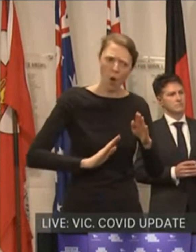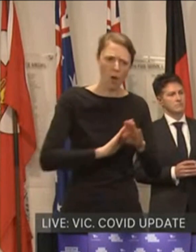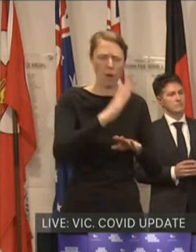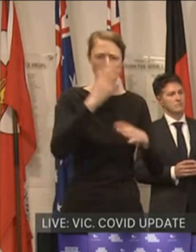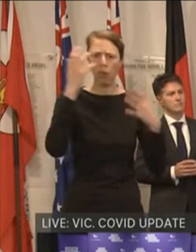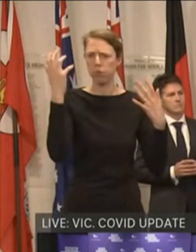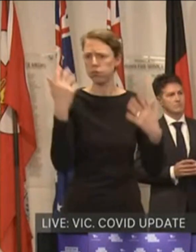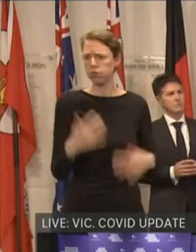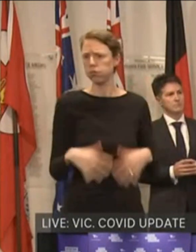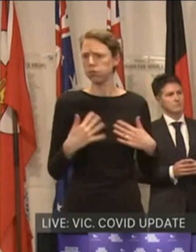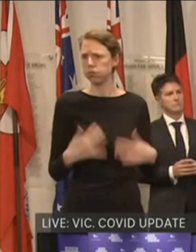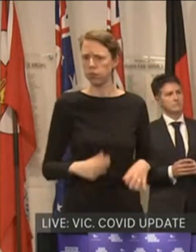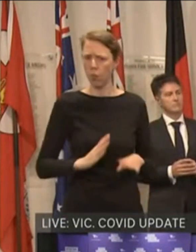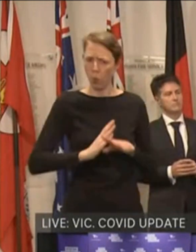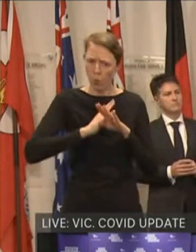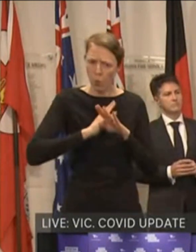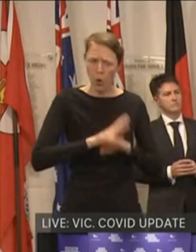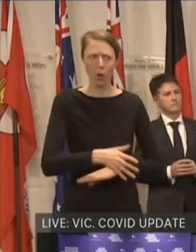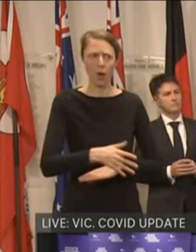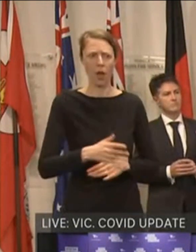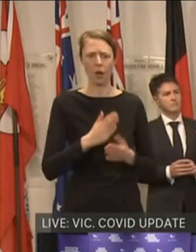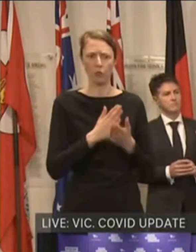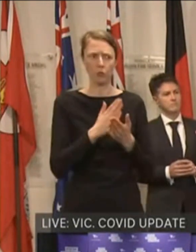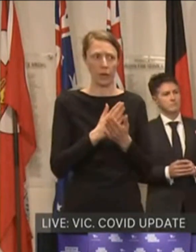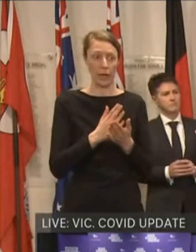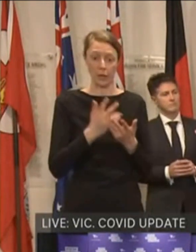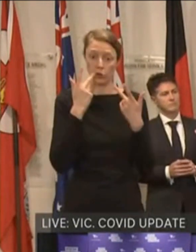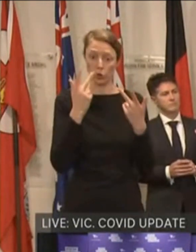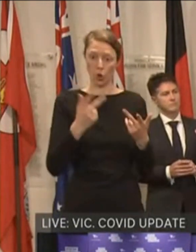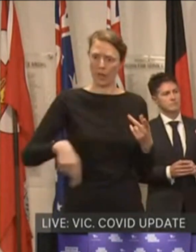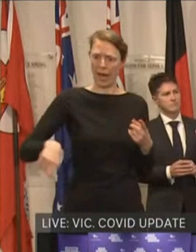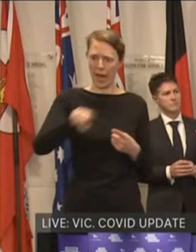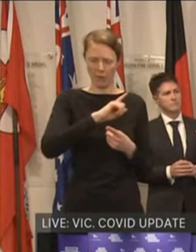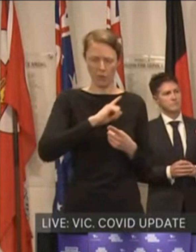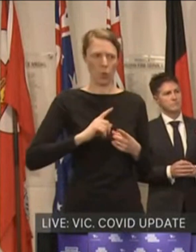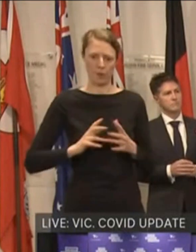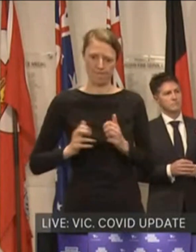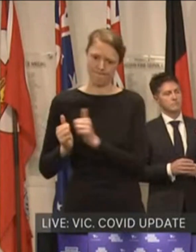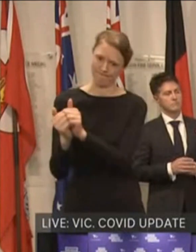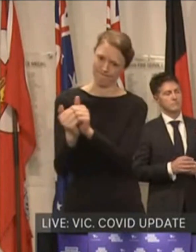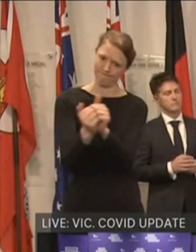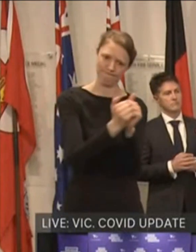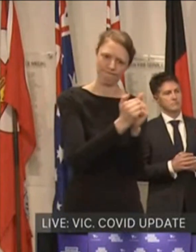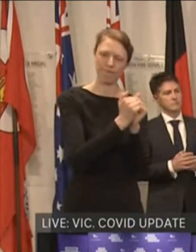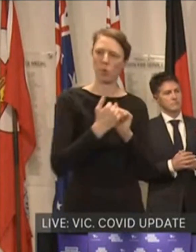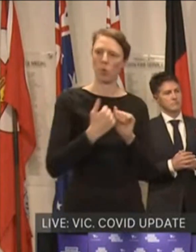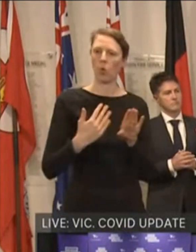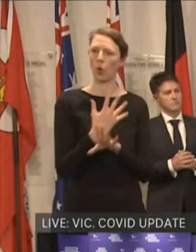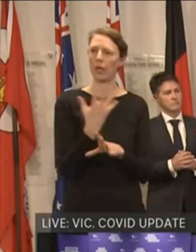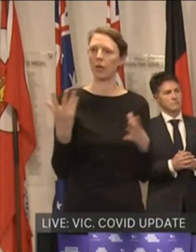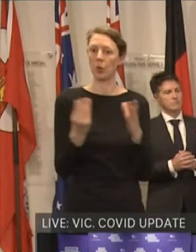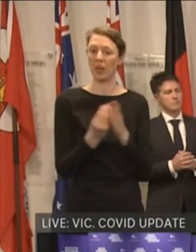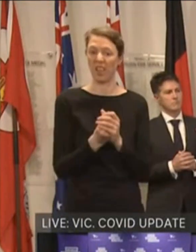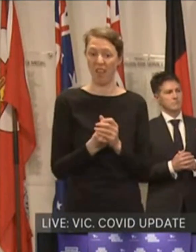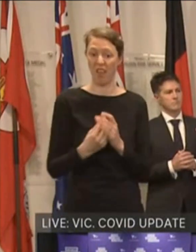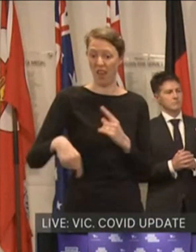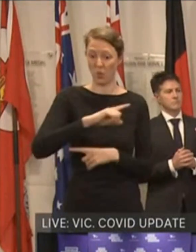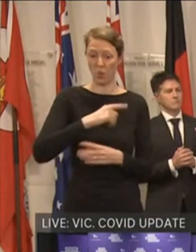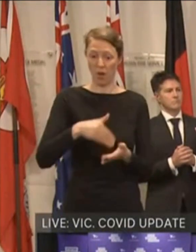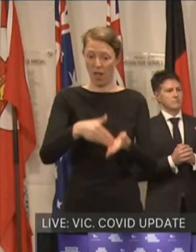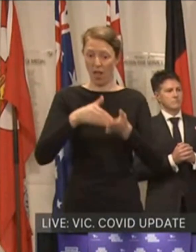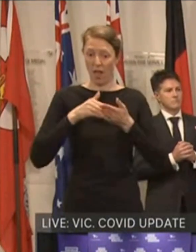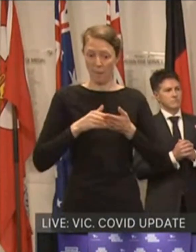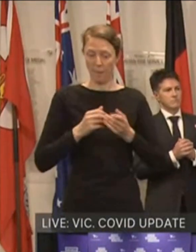is in southwest Sydney, because we just don't know whether there are those bubbling cases underneath the surface, which is why we've been extra vigilant. We're on